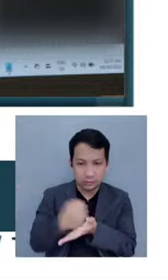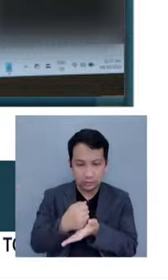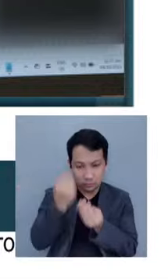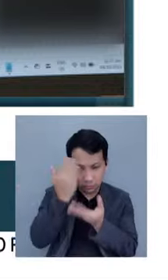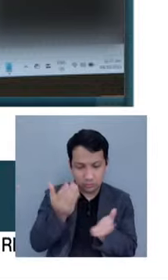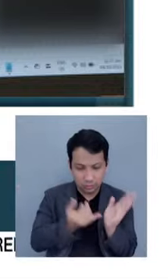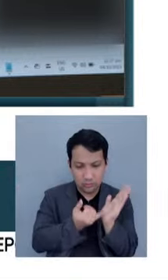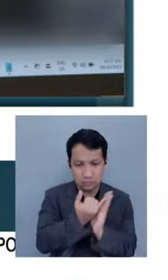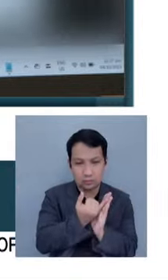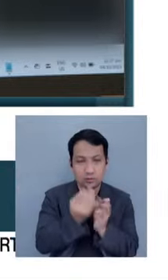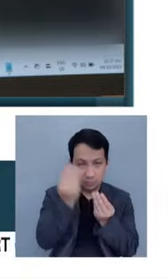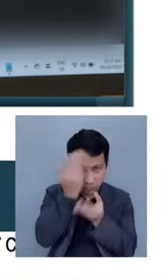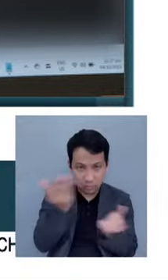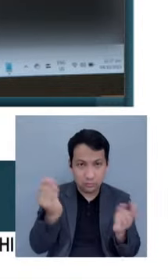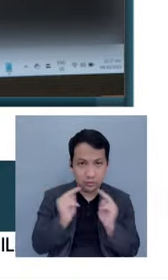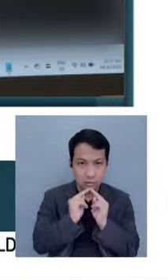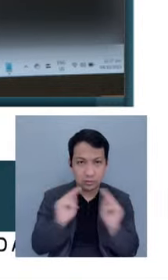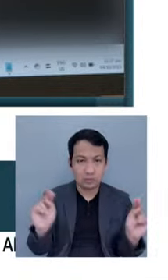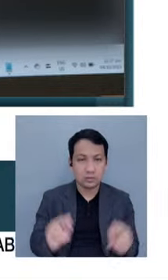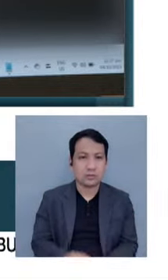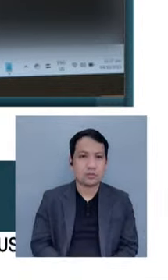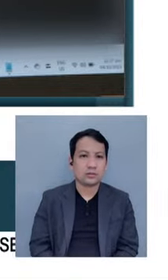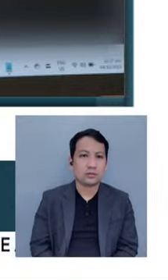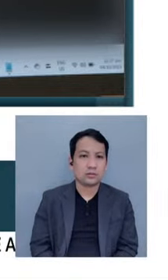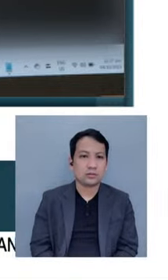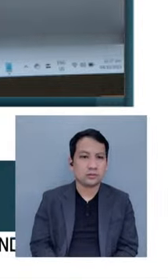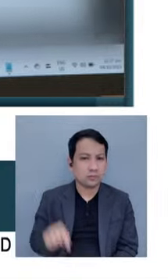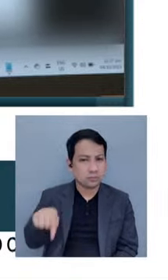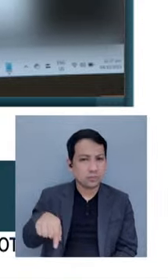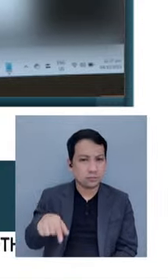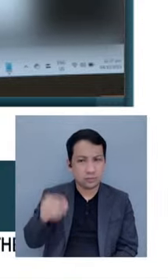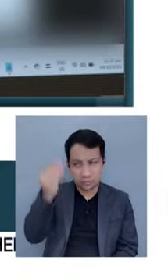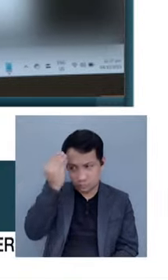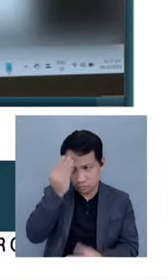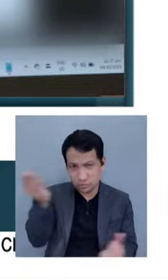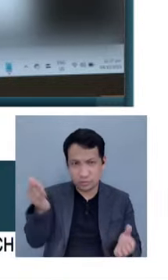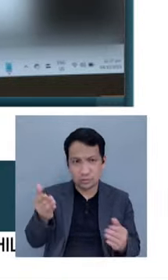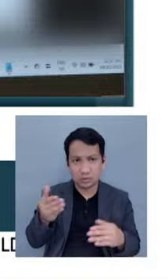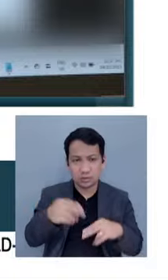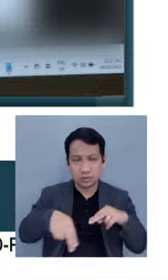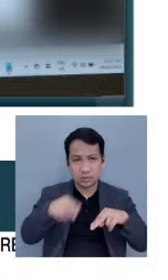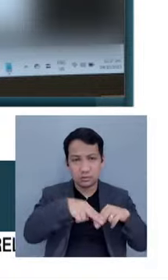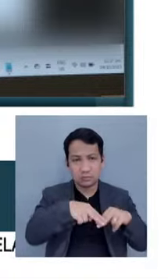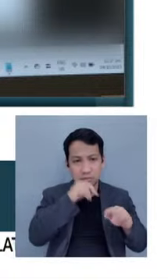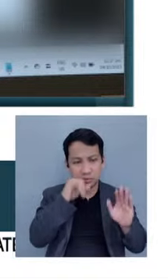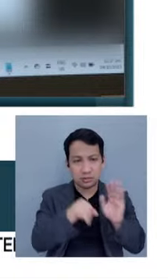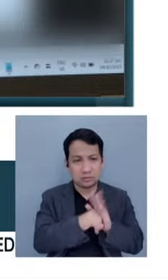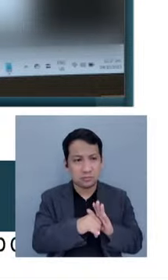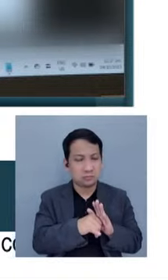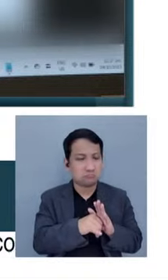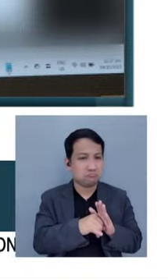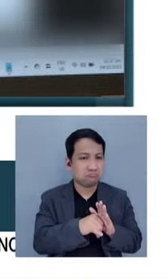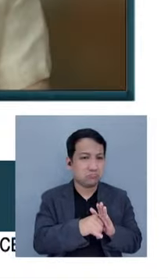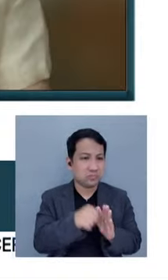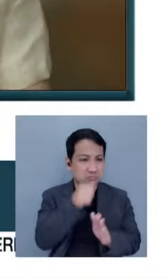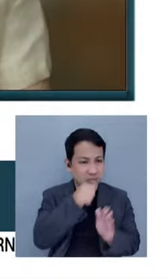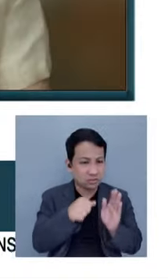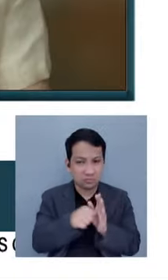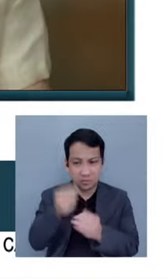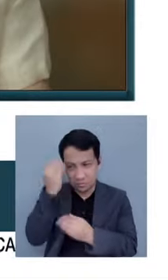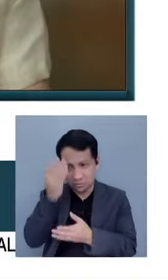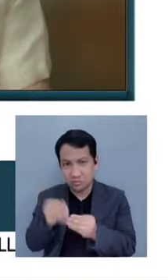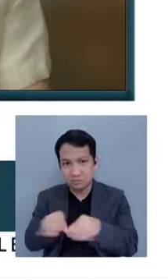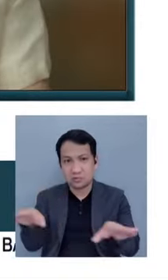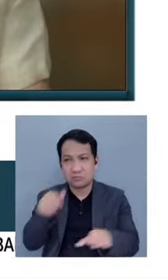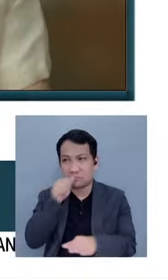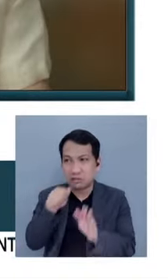by delivering news. Most of the misinformation, disinformation actually hides their true identity. Oh, for sure. Because, you